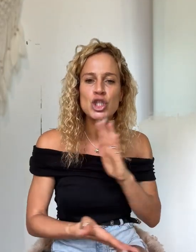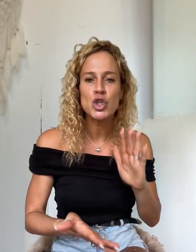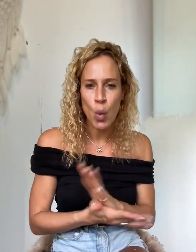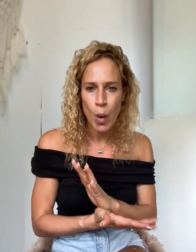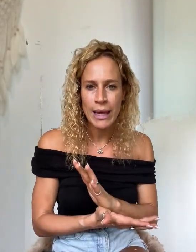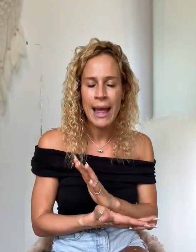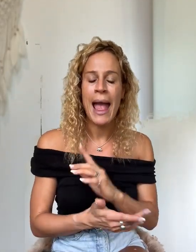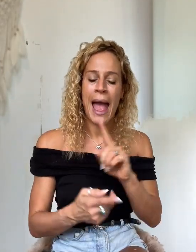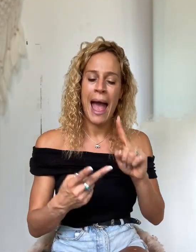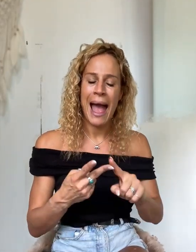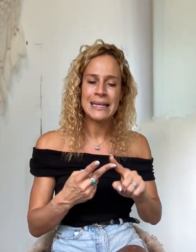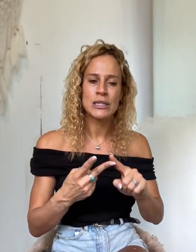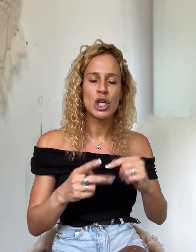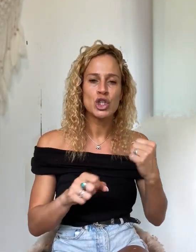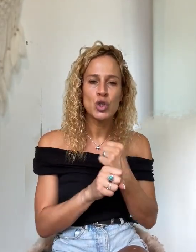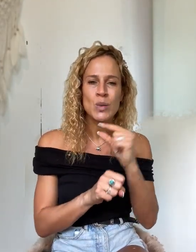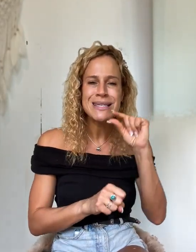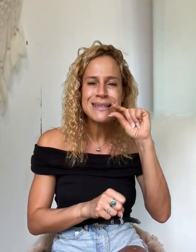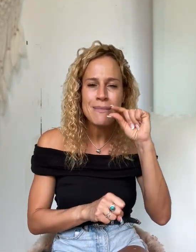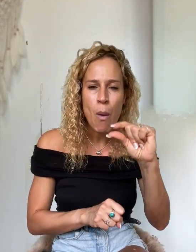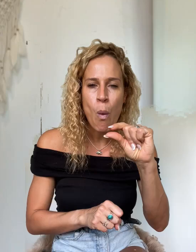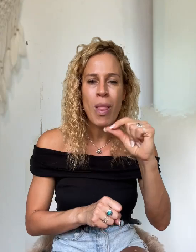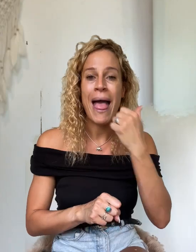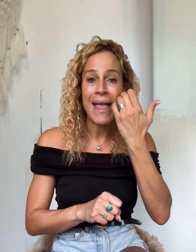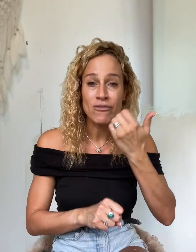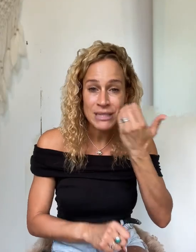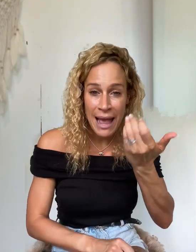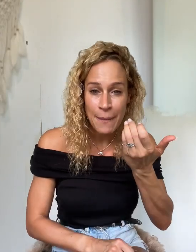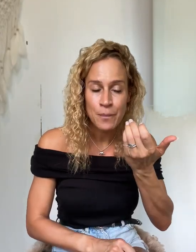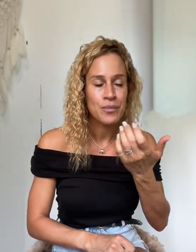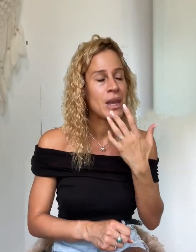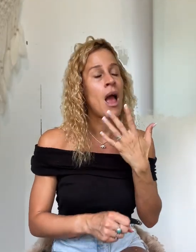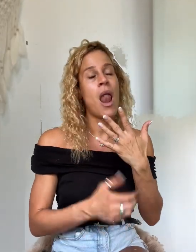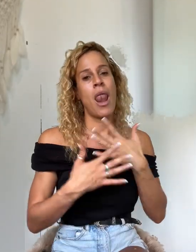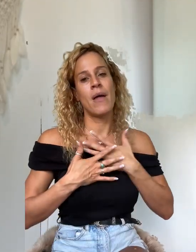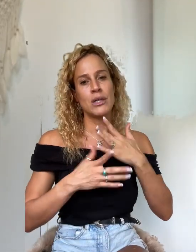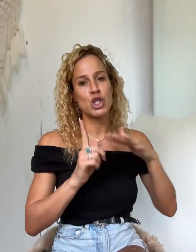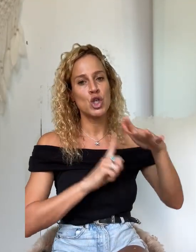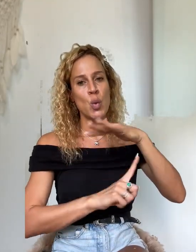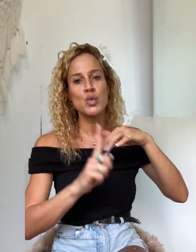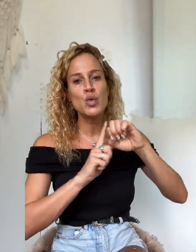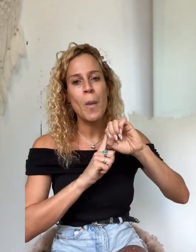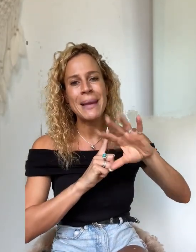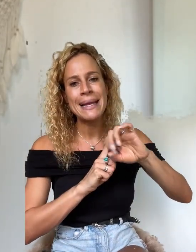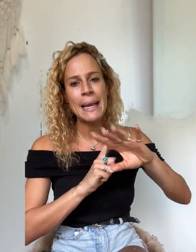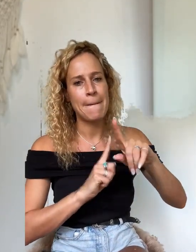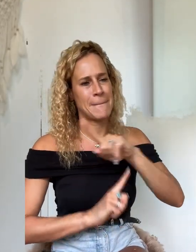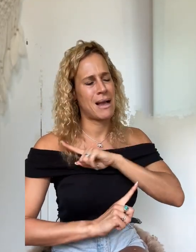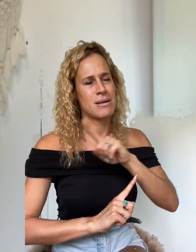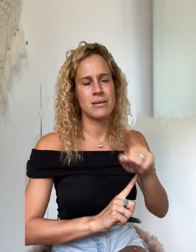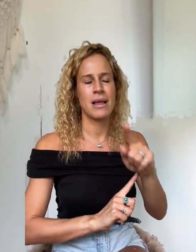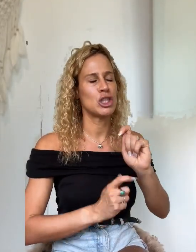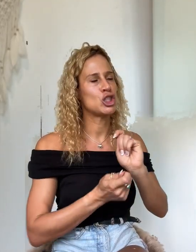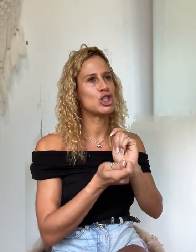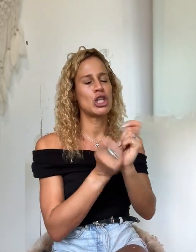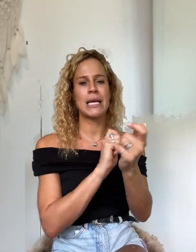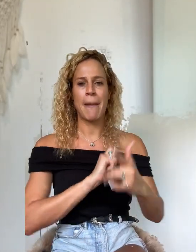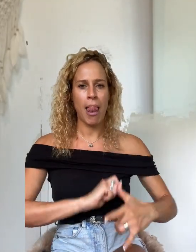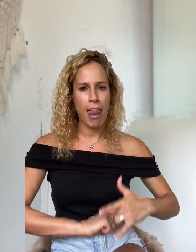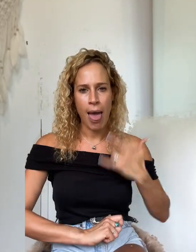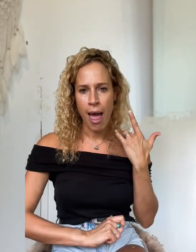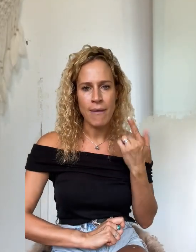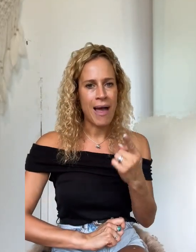enjoyable as well, so that you do it. For me, social media was a massive game changer in terms